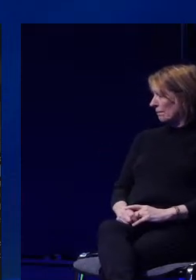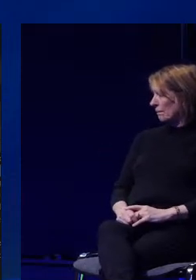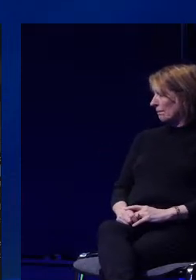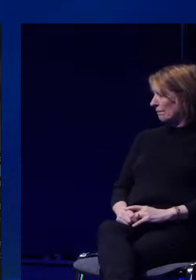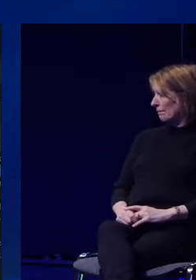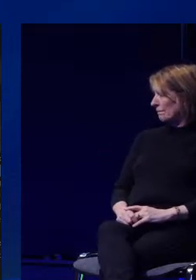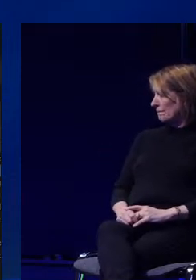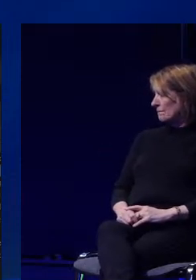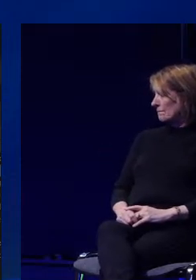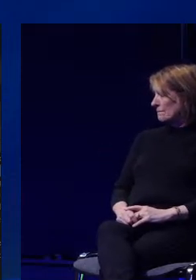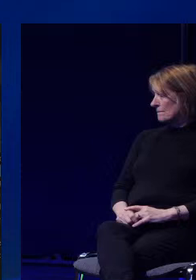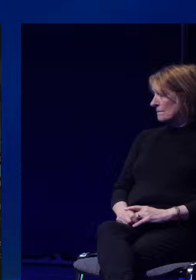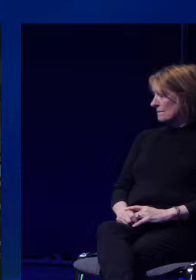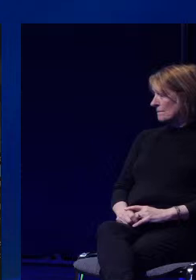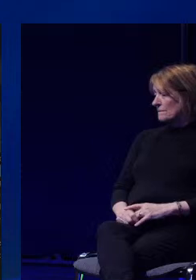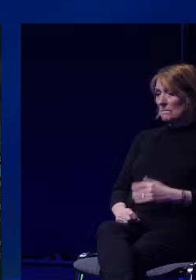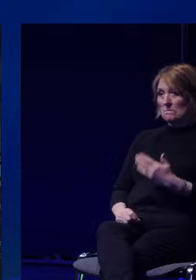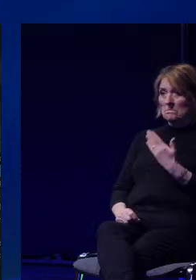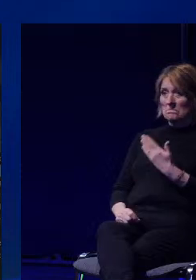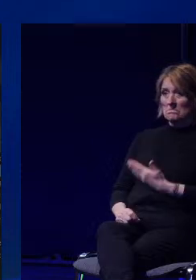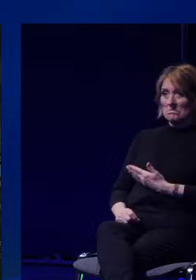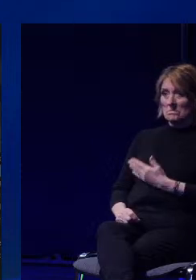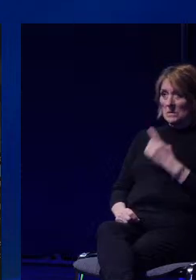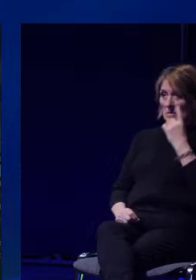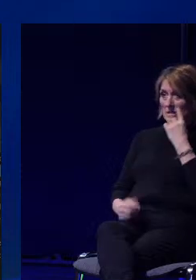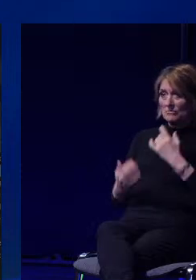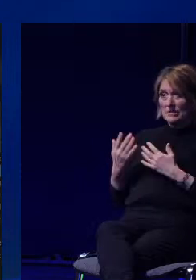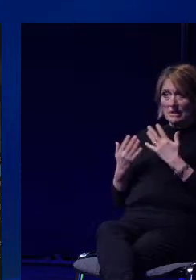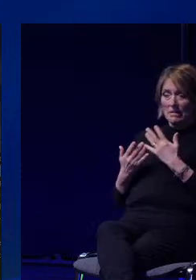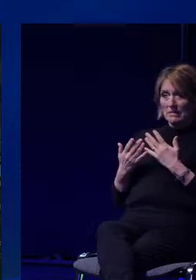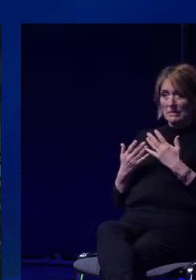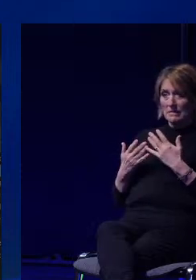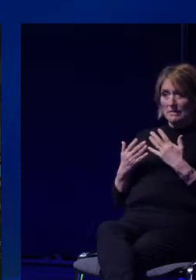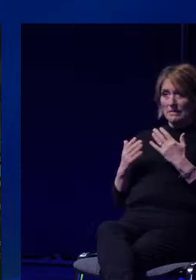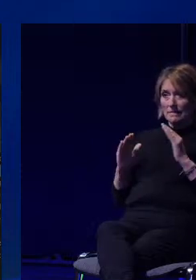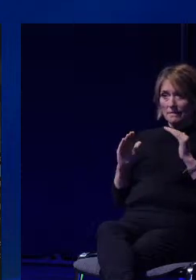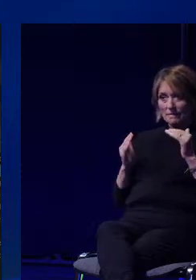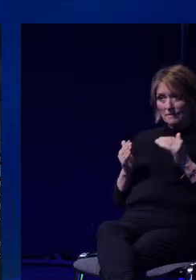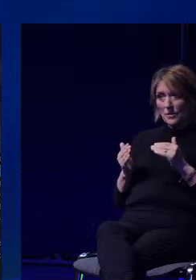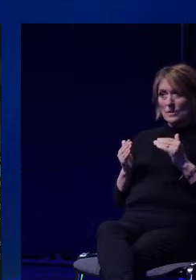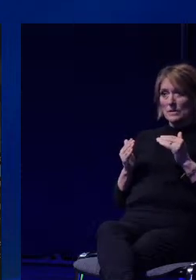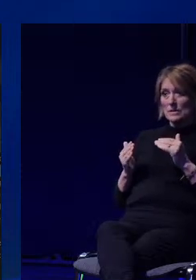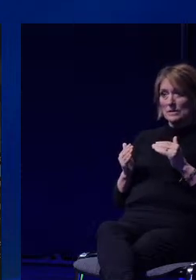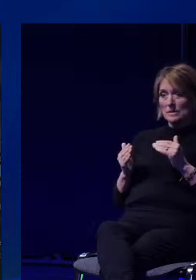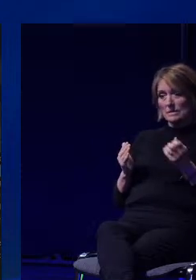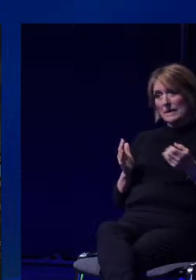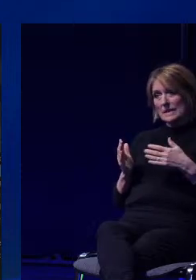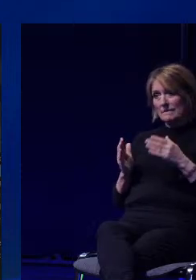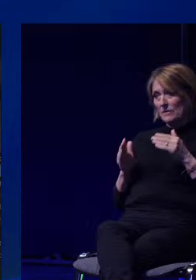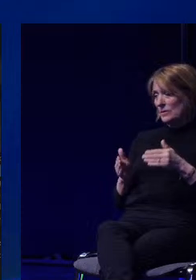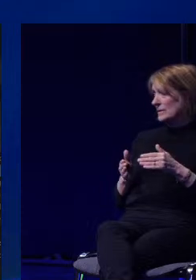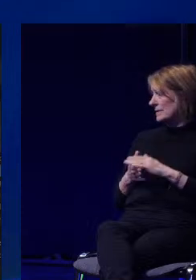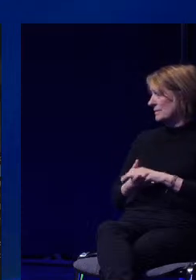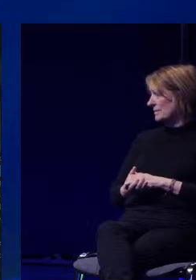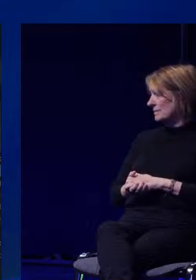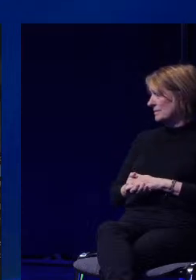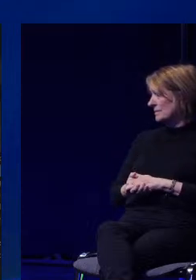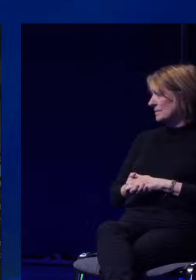So right now we can see, I think that he's out of focus. So we're gonna pull focus if